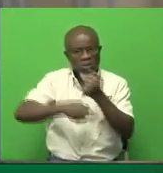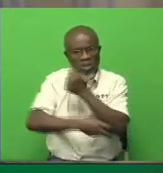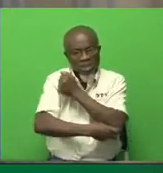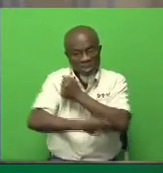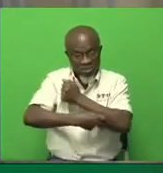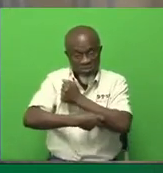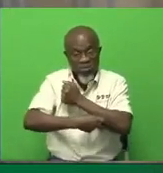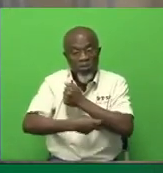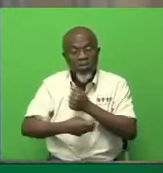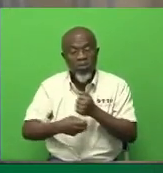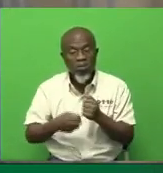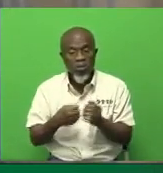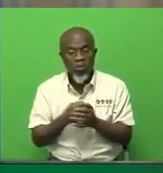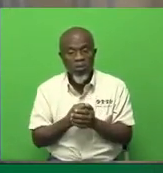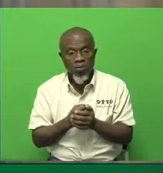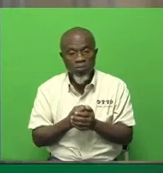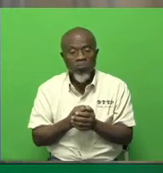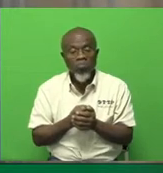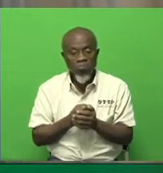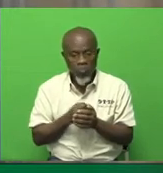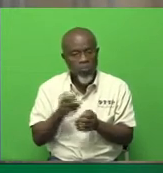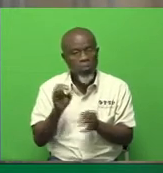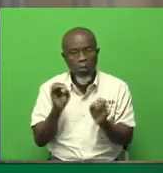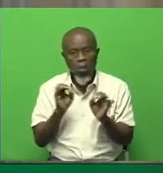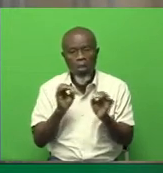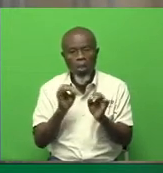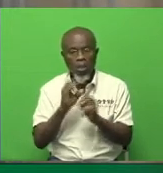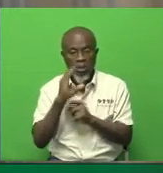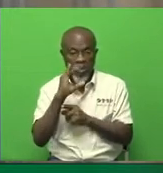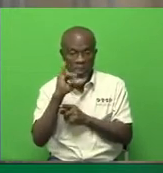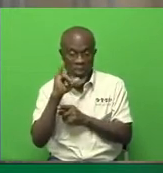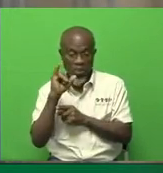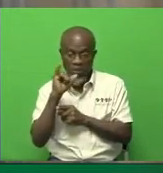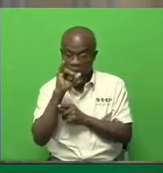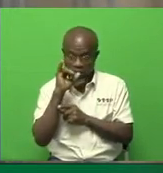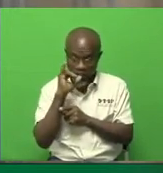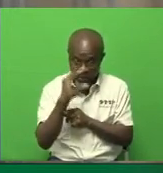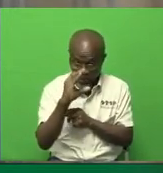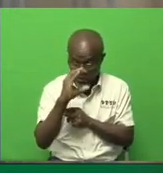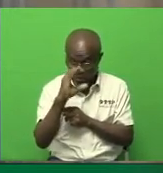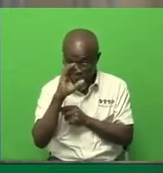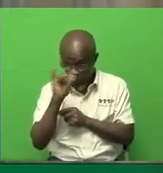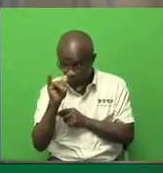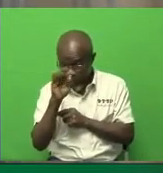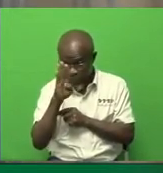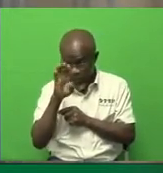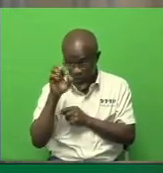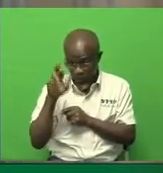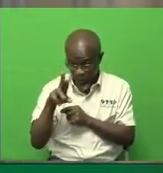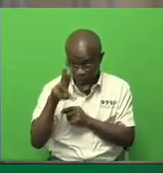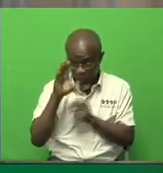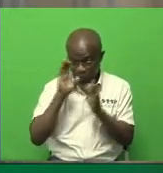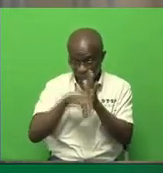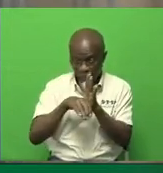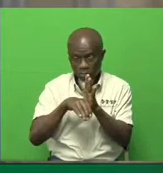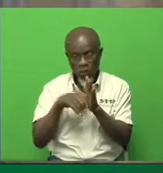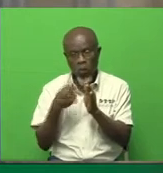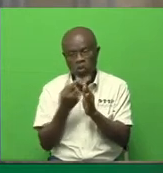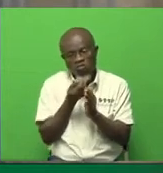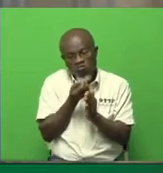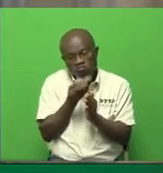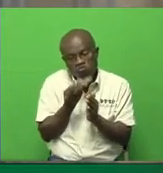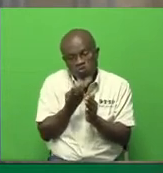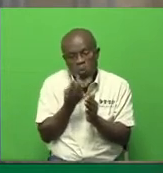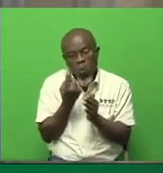under the ministry has been allocated only 150 000 for fiscal 23. one would expect